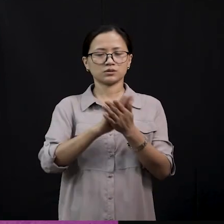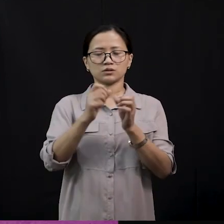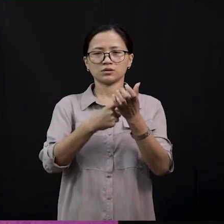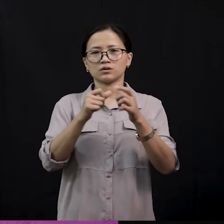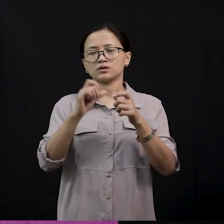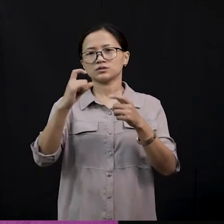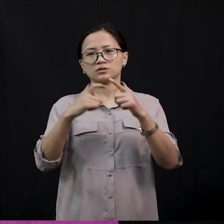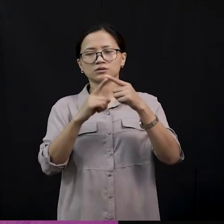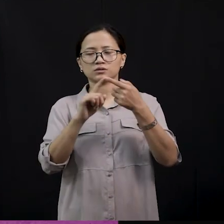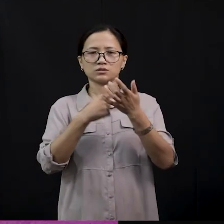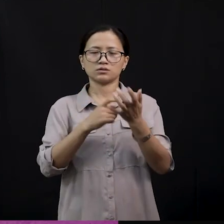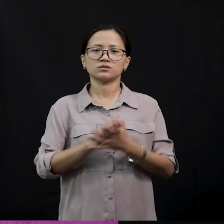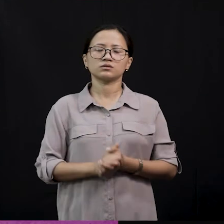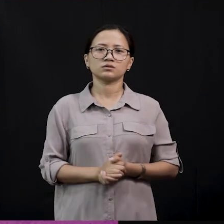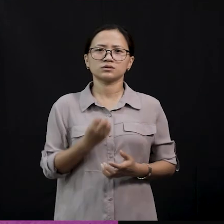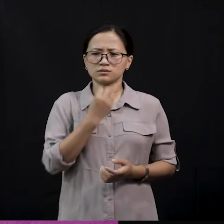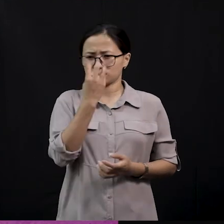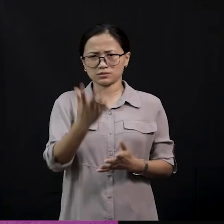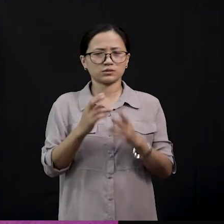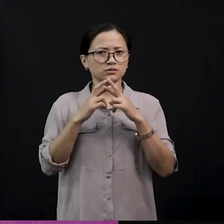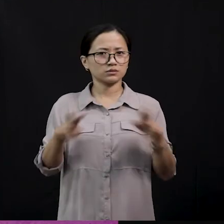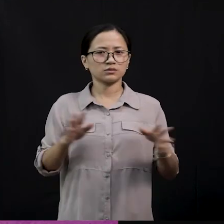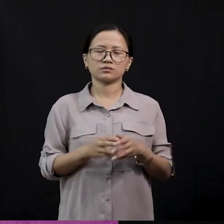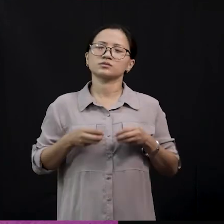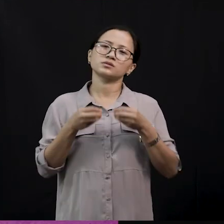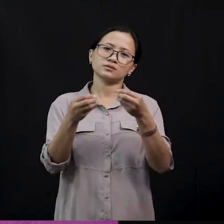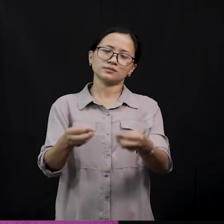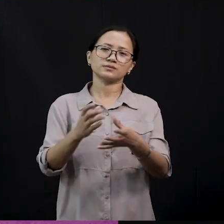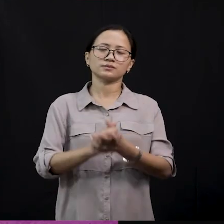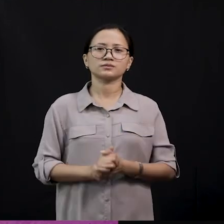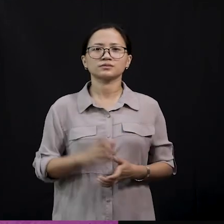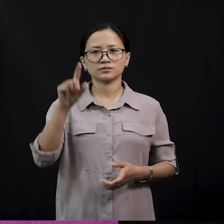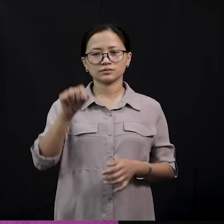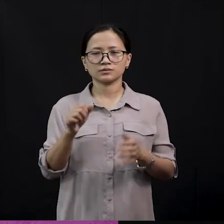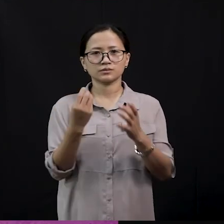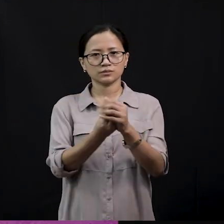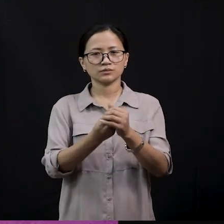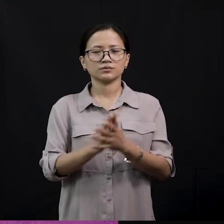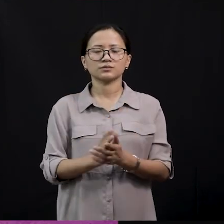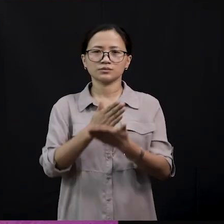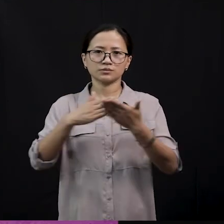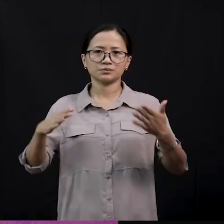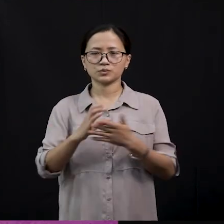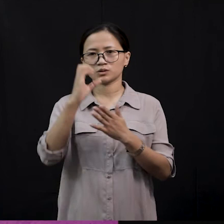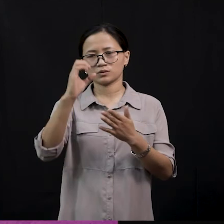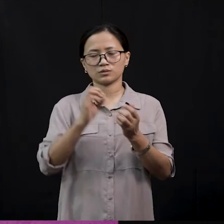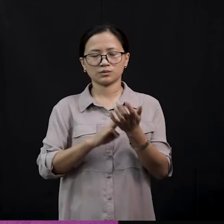are there? I'm sure this is a very easy question, so I'll leave that to you. Do they stay together or part